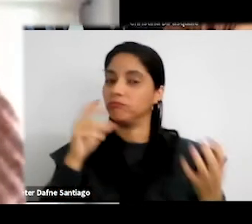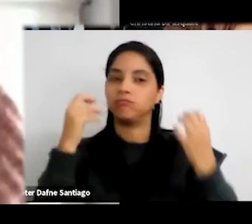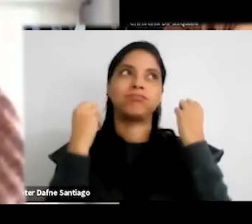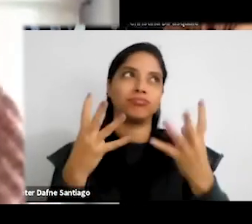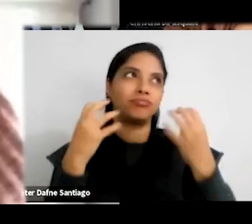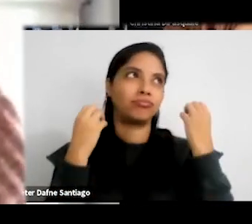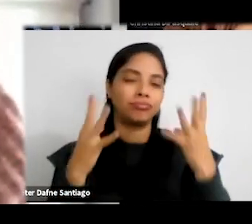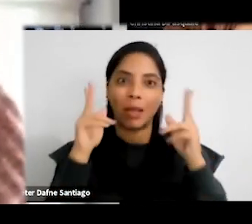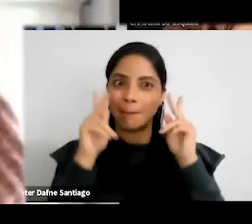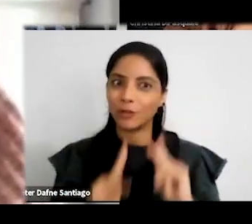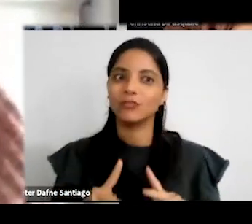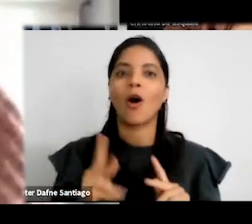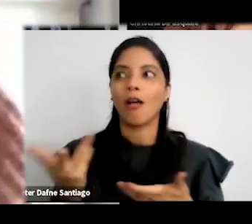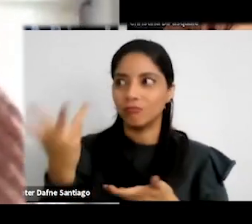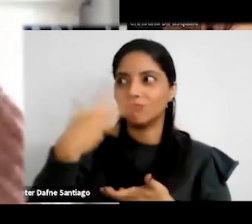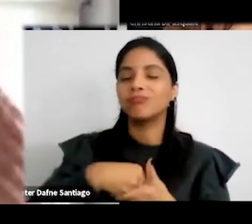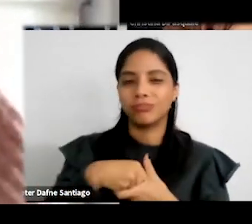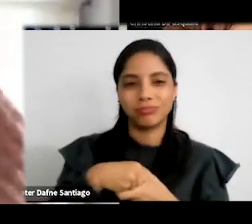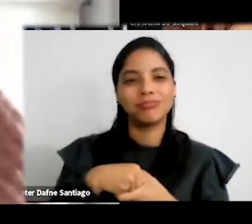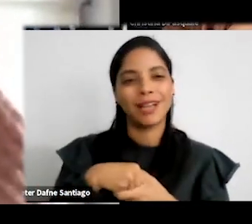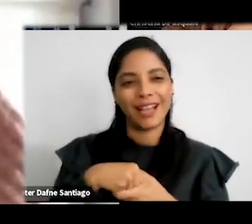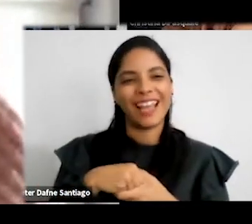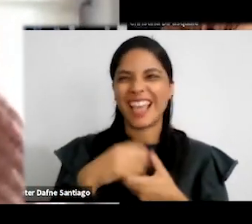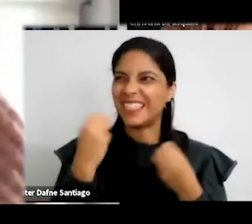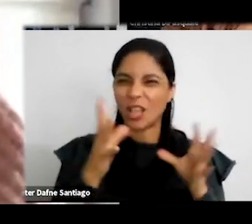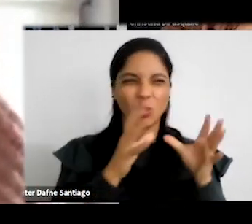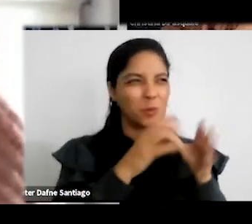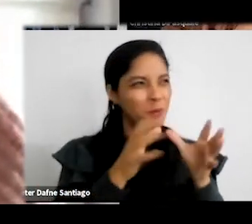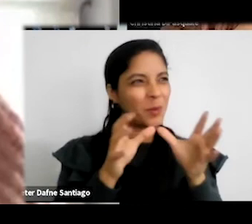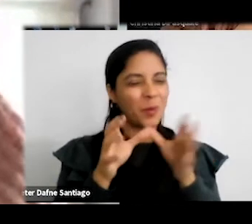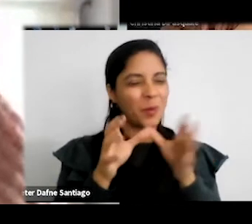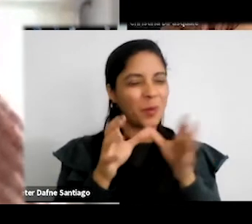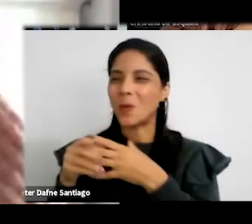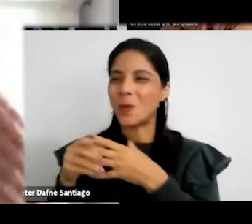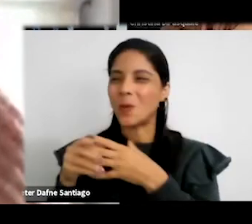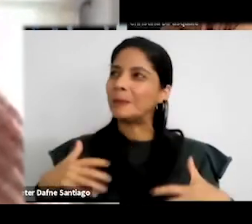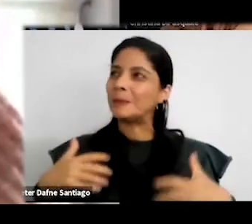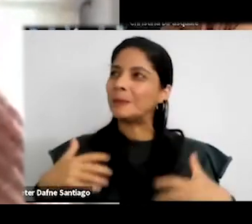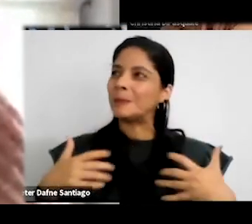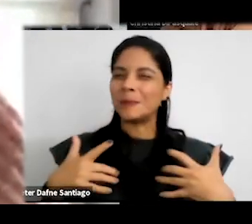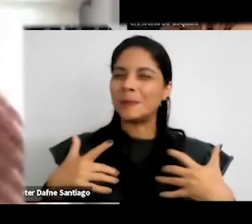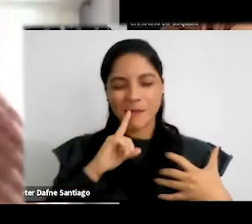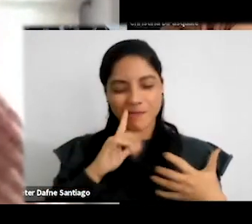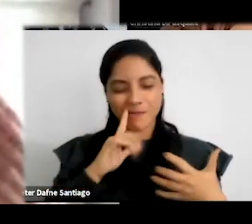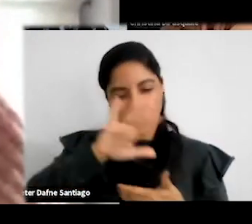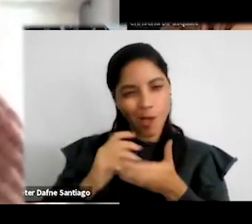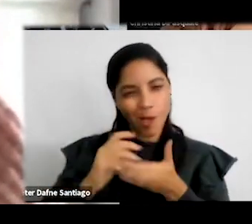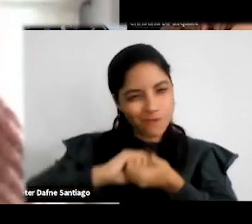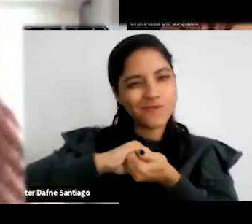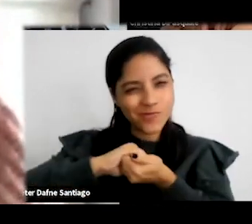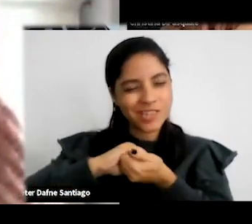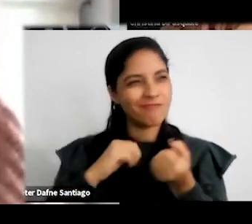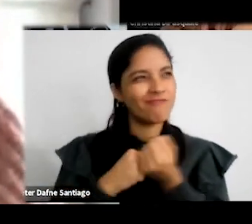thing is so many people involved, so many groups involved, such a collective effort, such a community effort, all